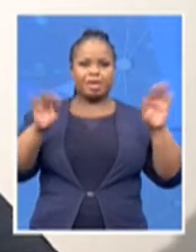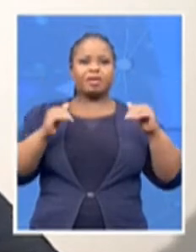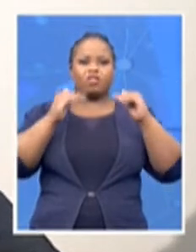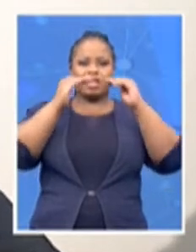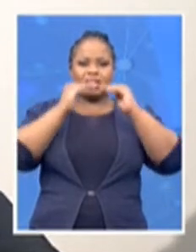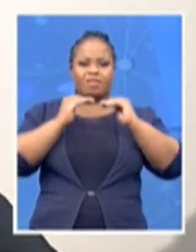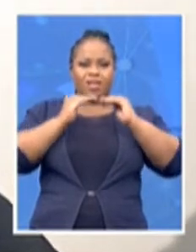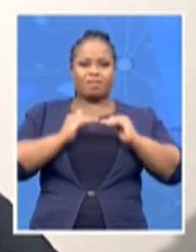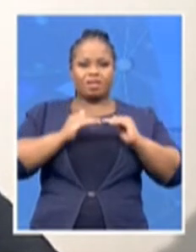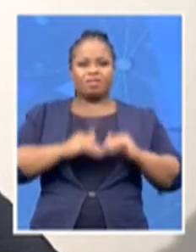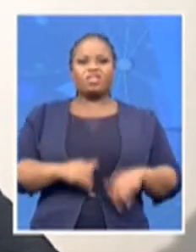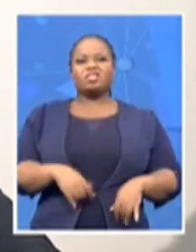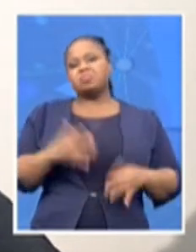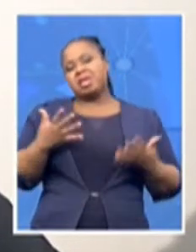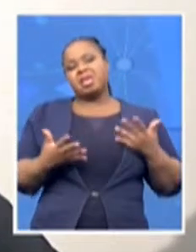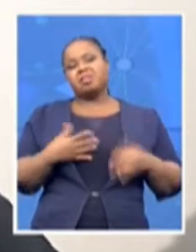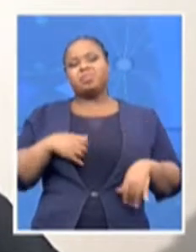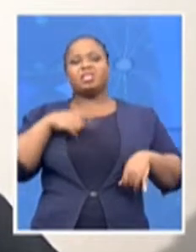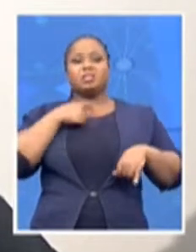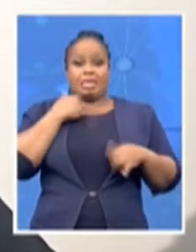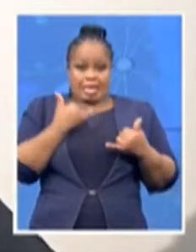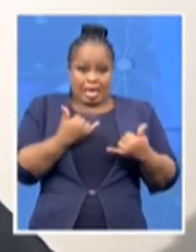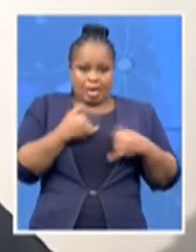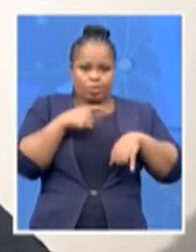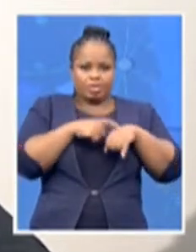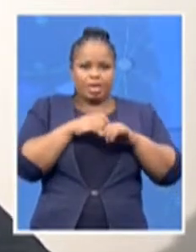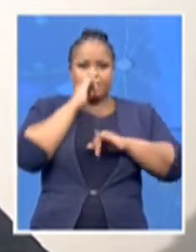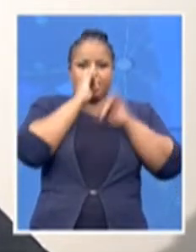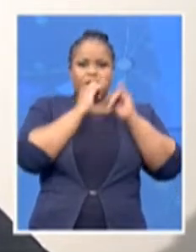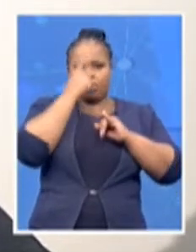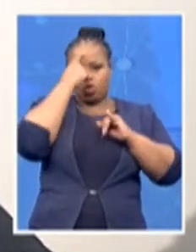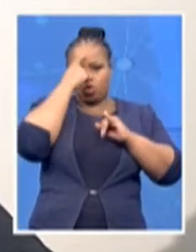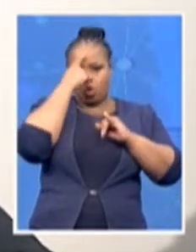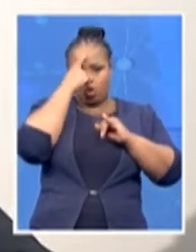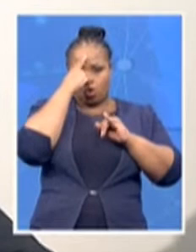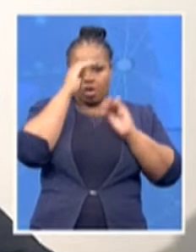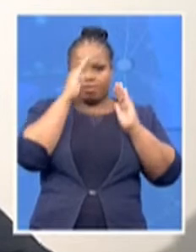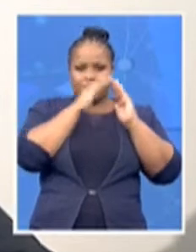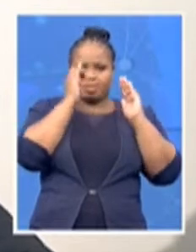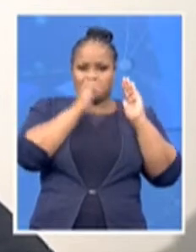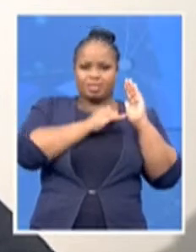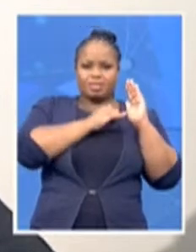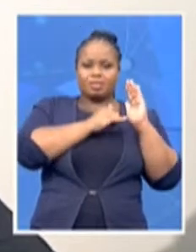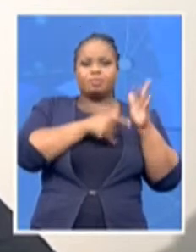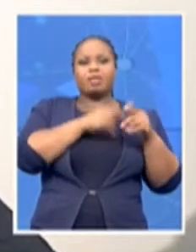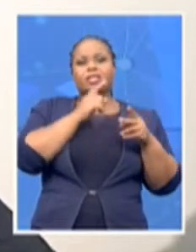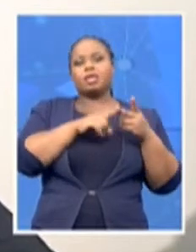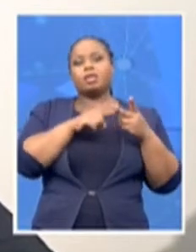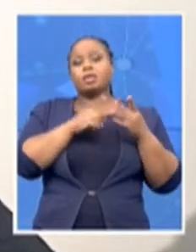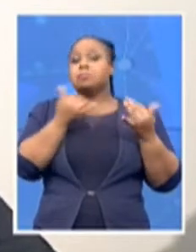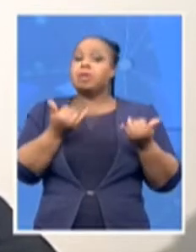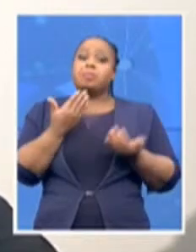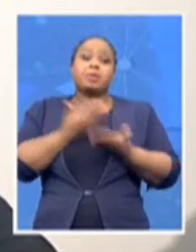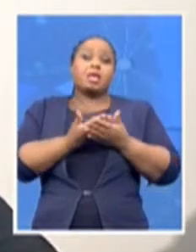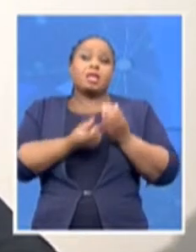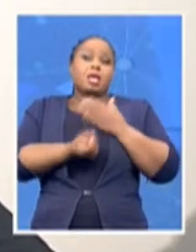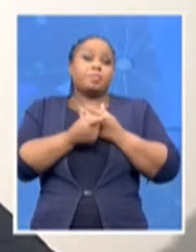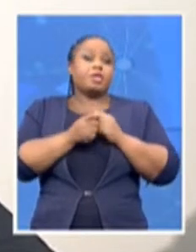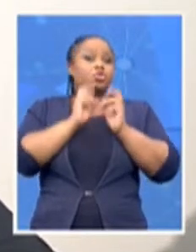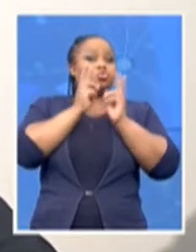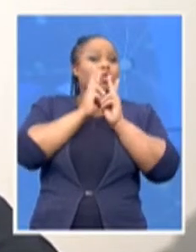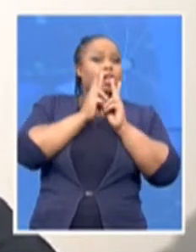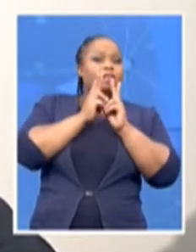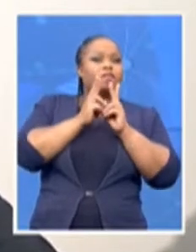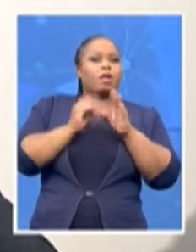we might then go to midnight and we might get even more numbers of activity. And for those who are